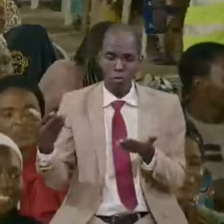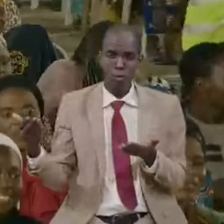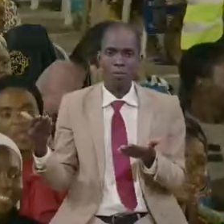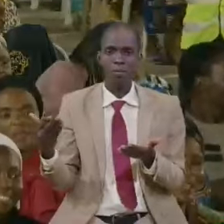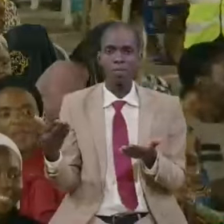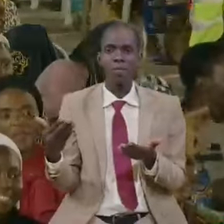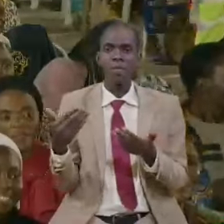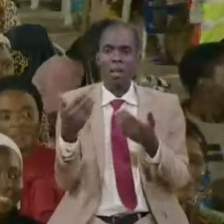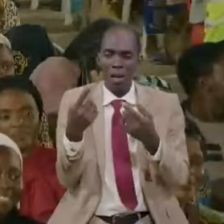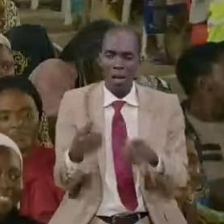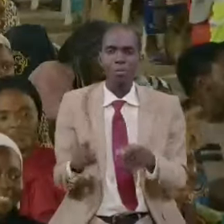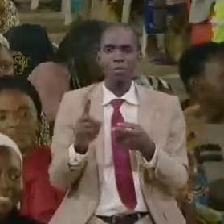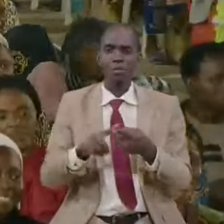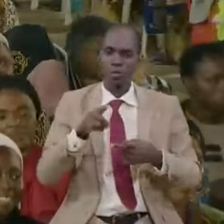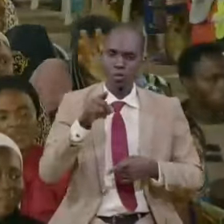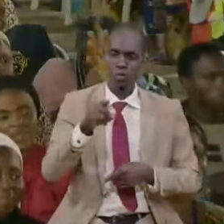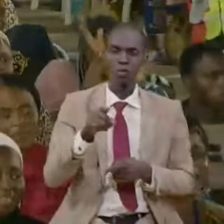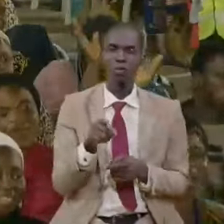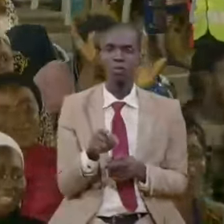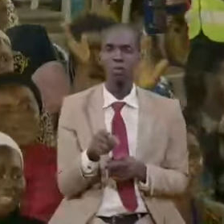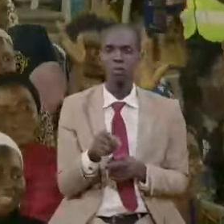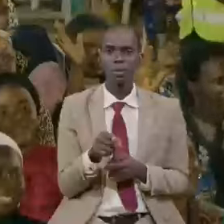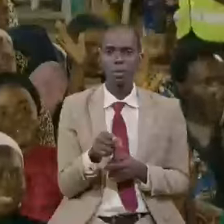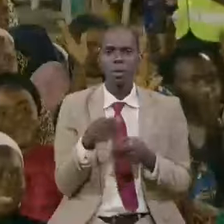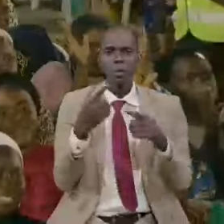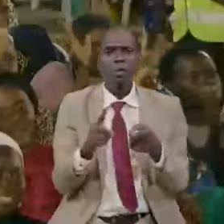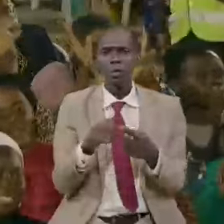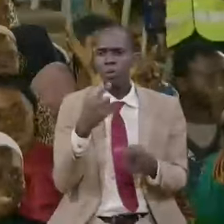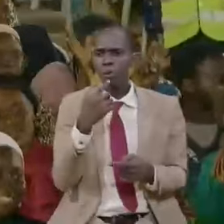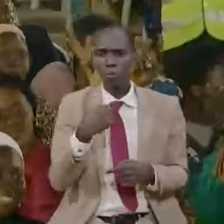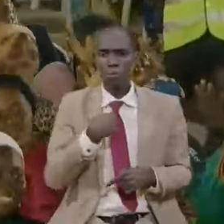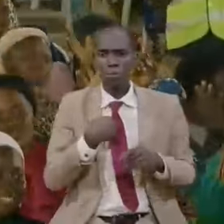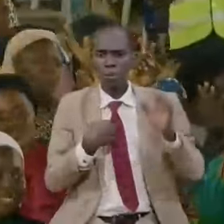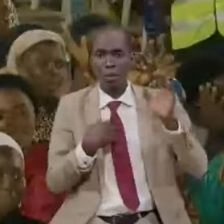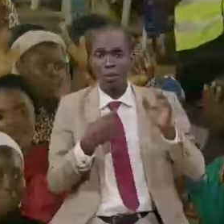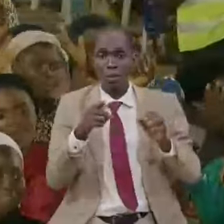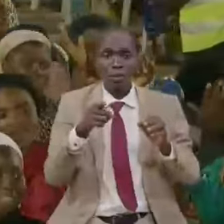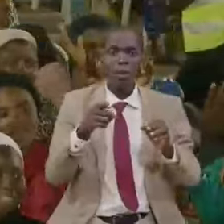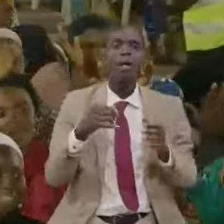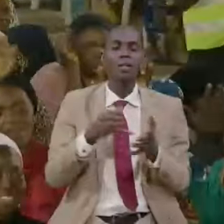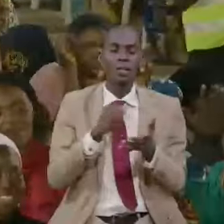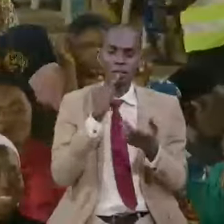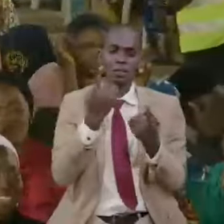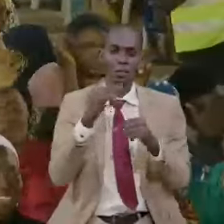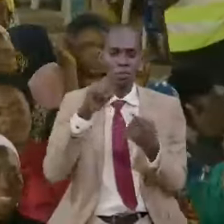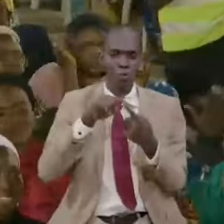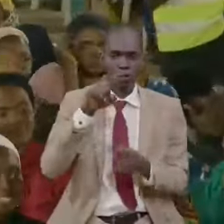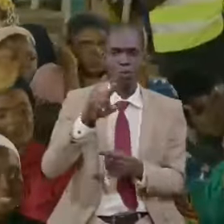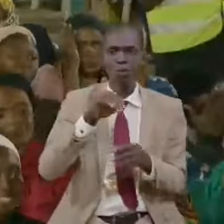you. Where are you? Ah, I can see it's coming your way. The